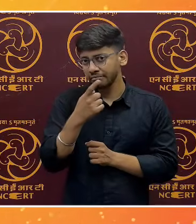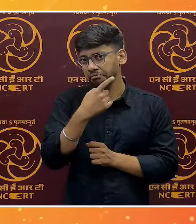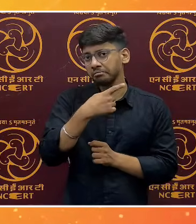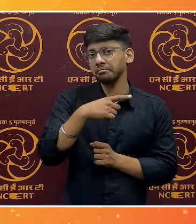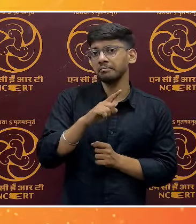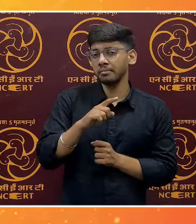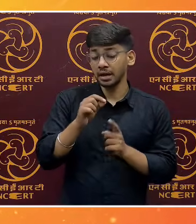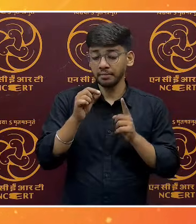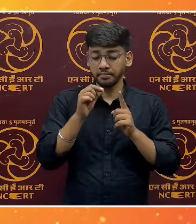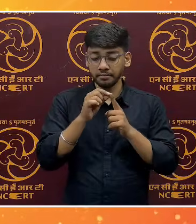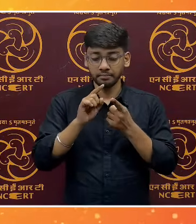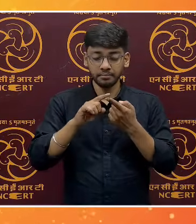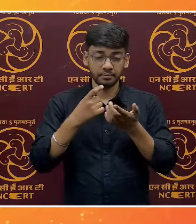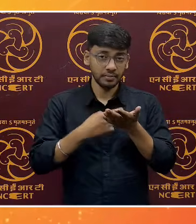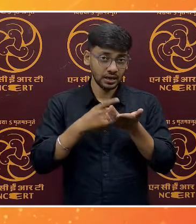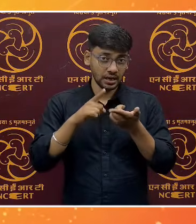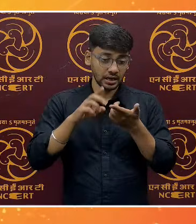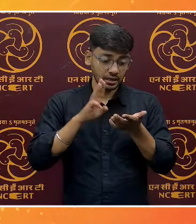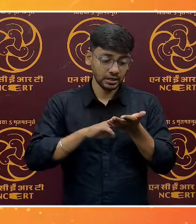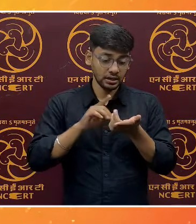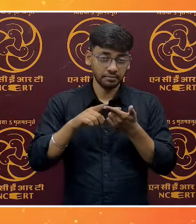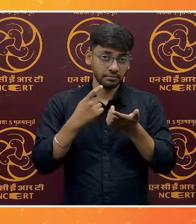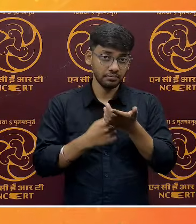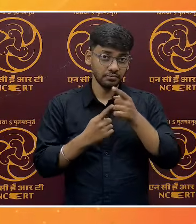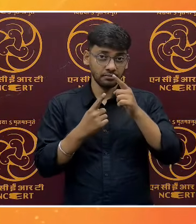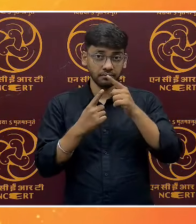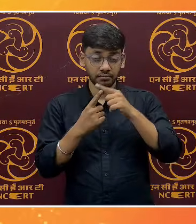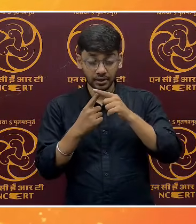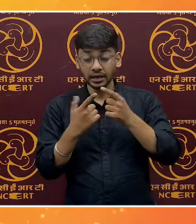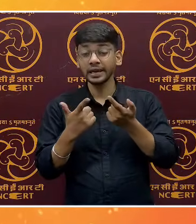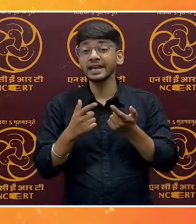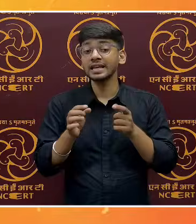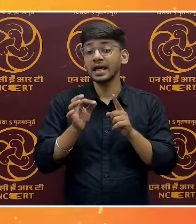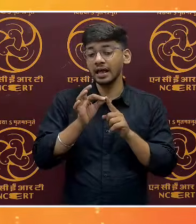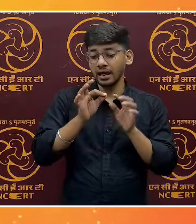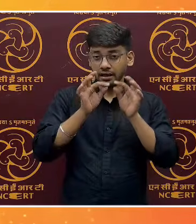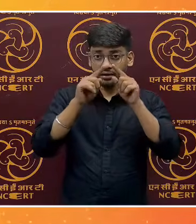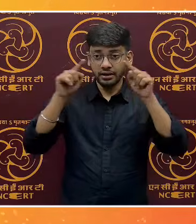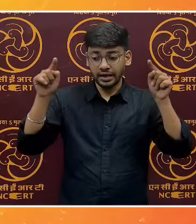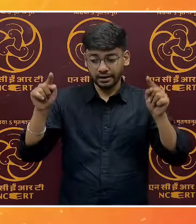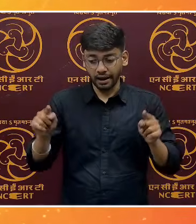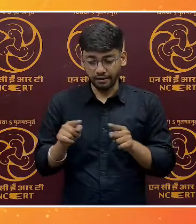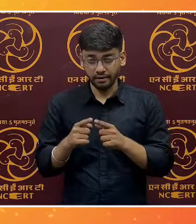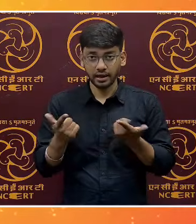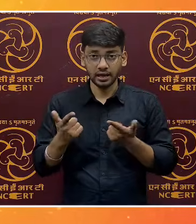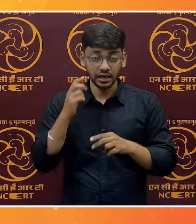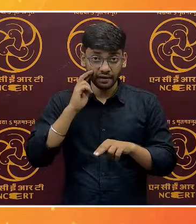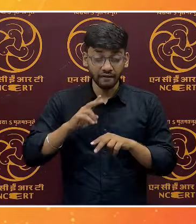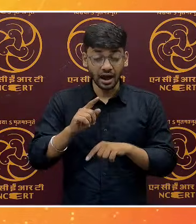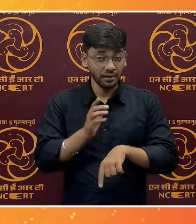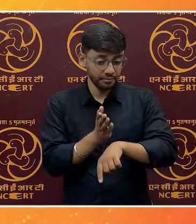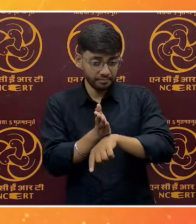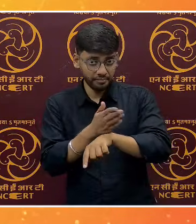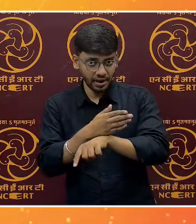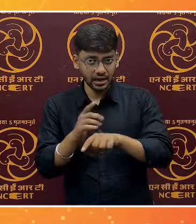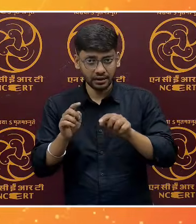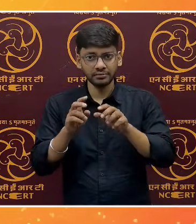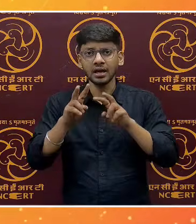is perimeter? We just explored that we have one rectangle.